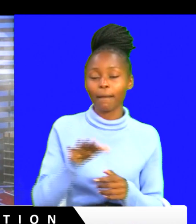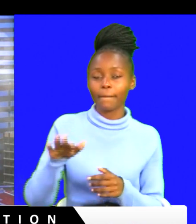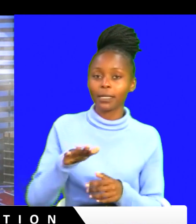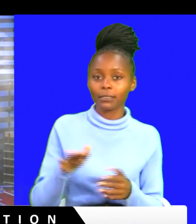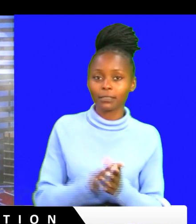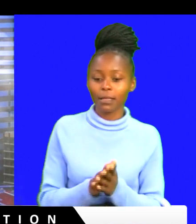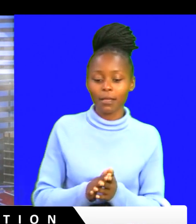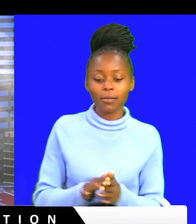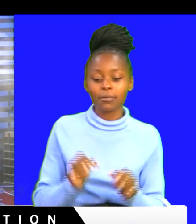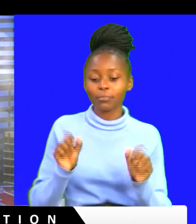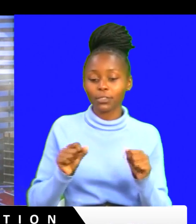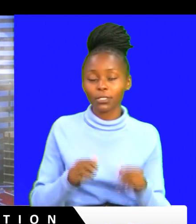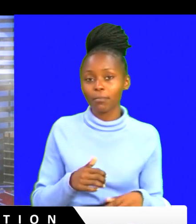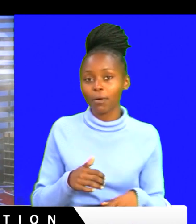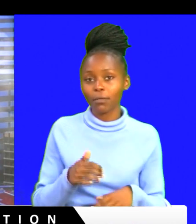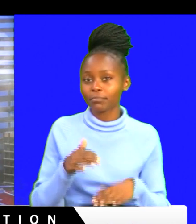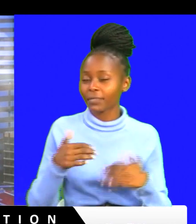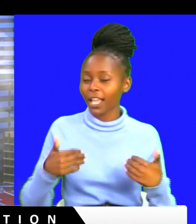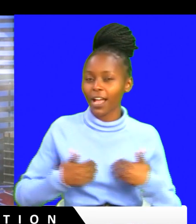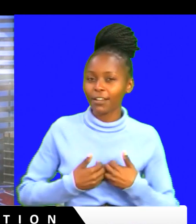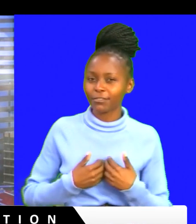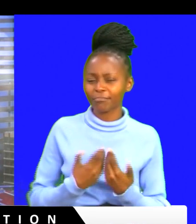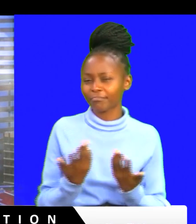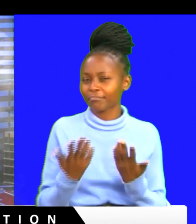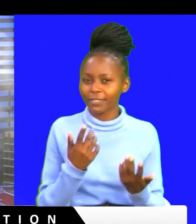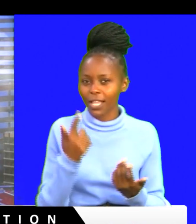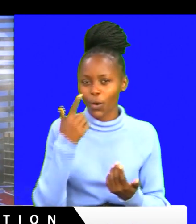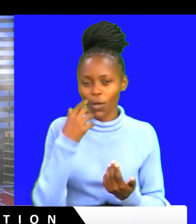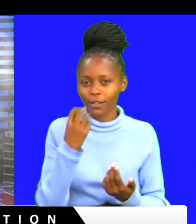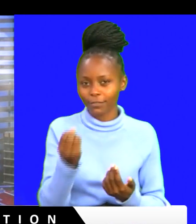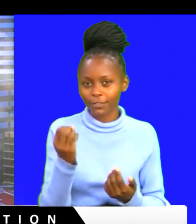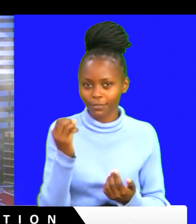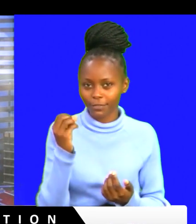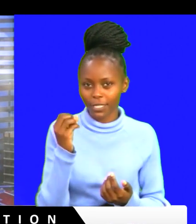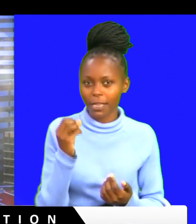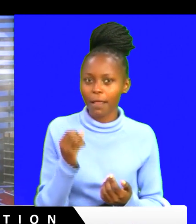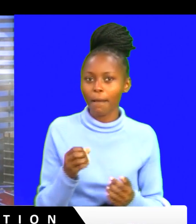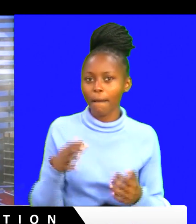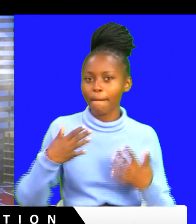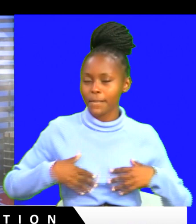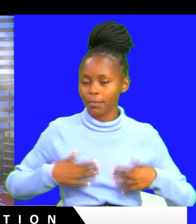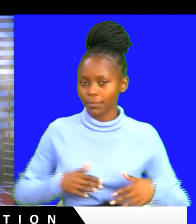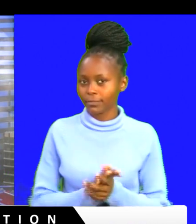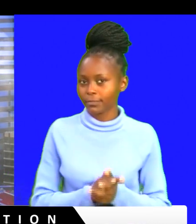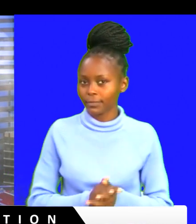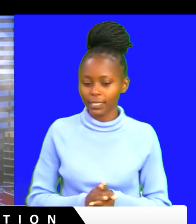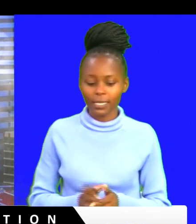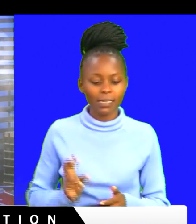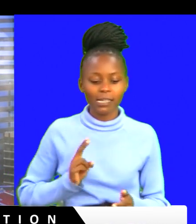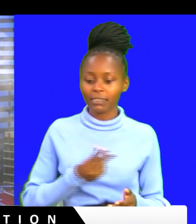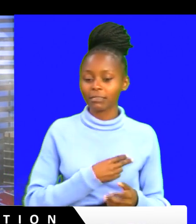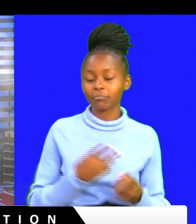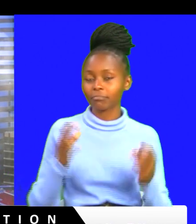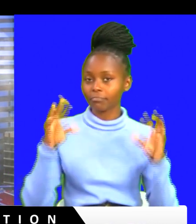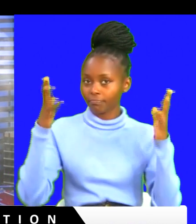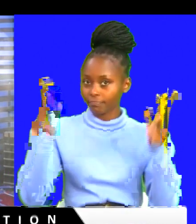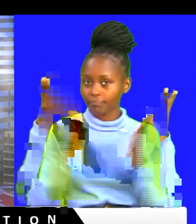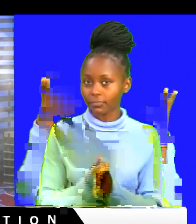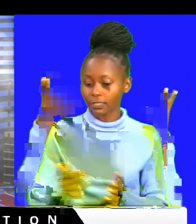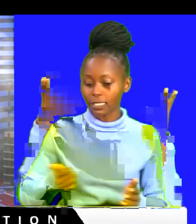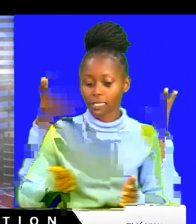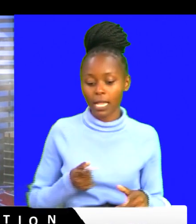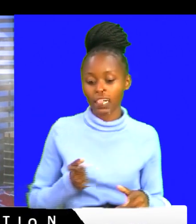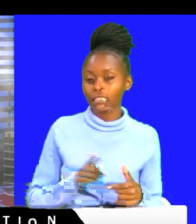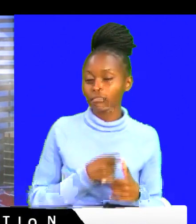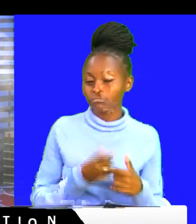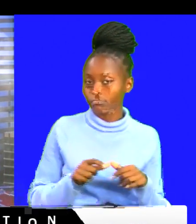something, 130 people. So it was a lie. Let's just congratulate the girl and move on. Tuliona hiyo video, my